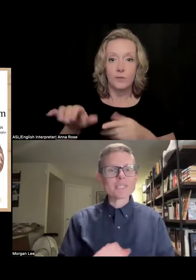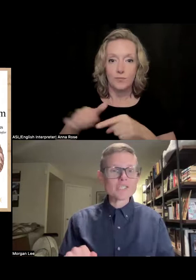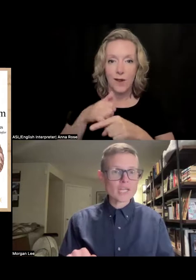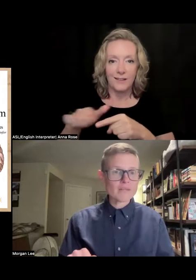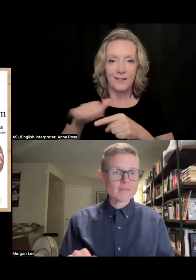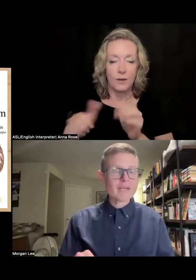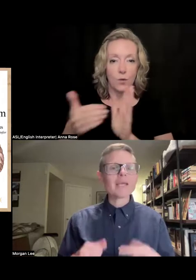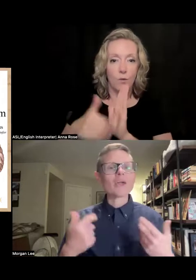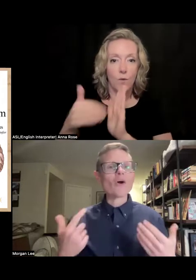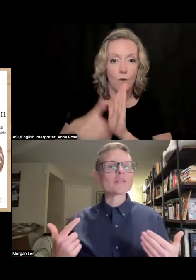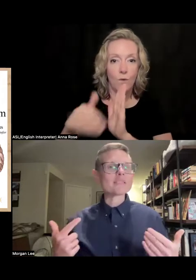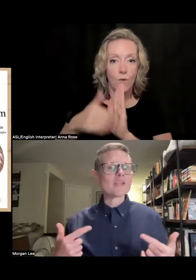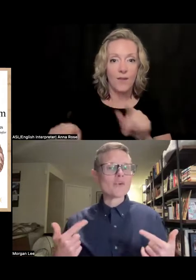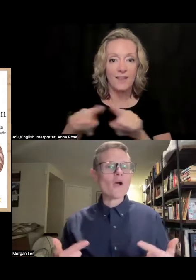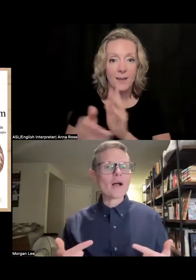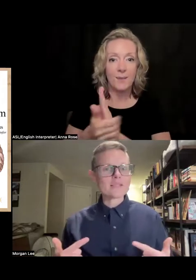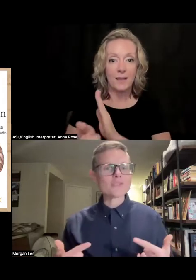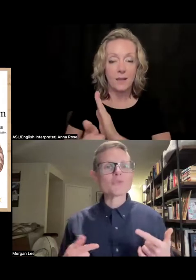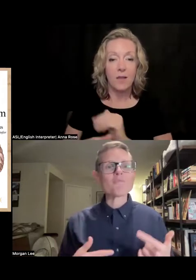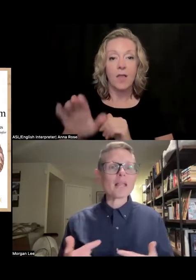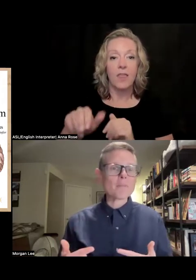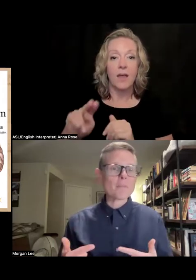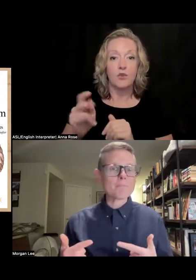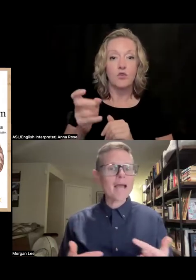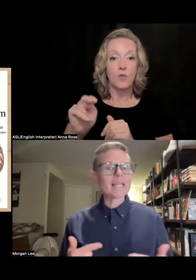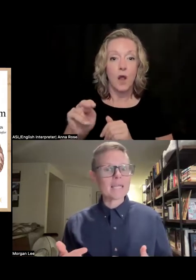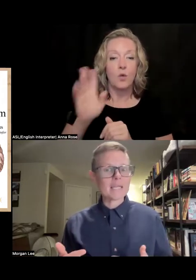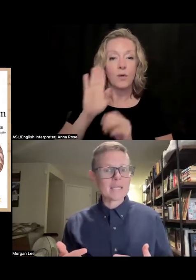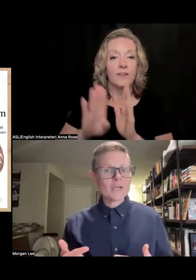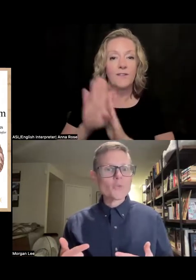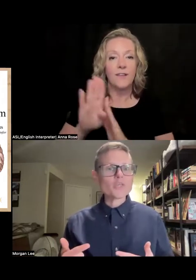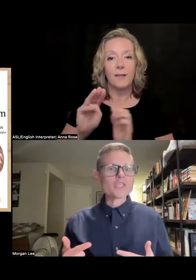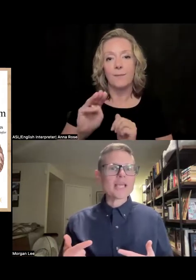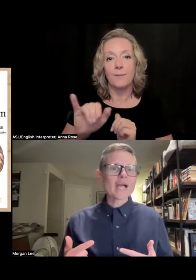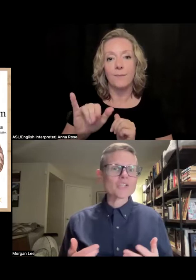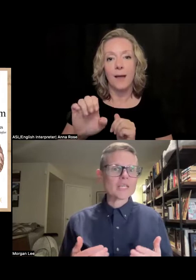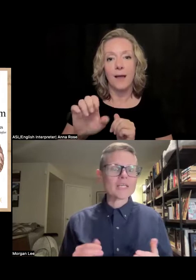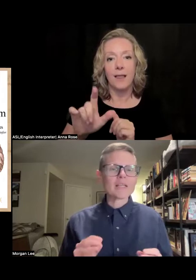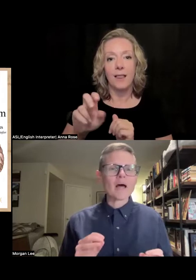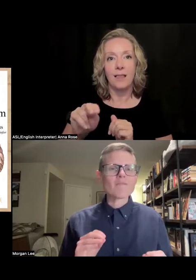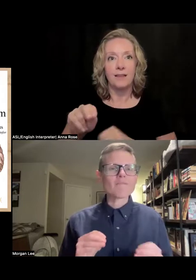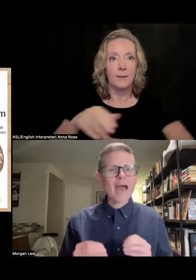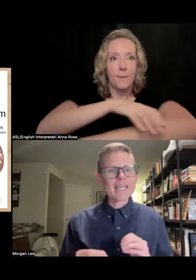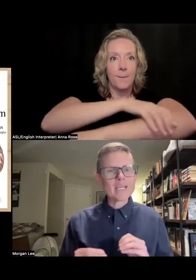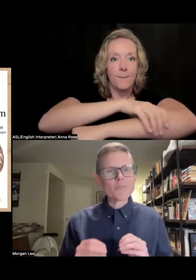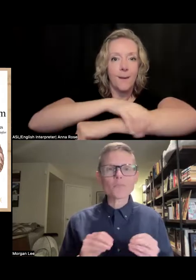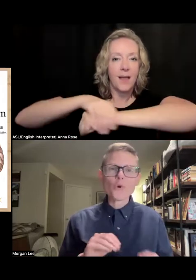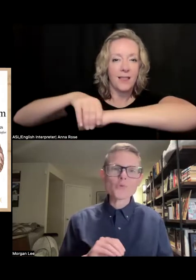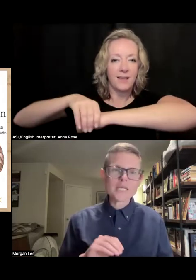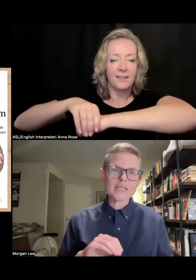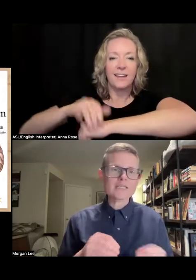practicing repetition, it causes the neurons to develop myelin, which is actually a